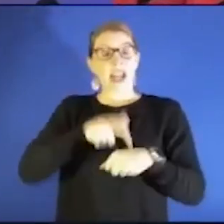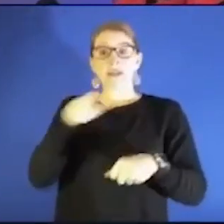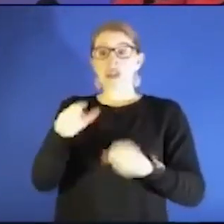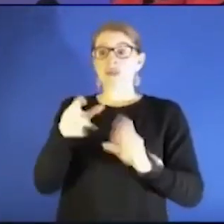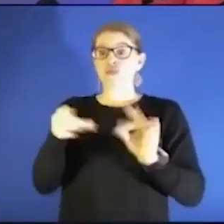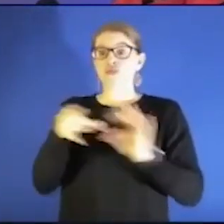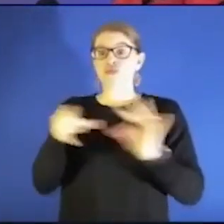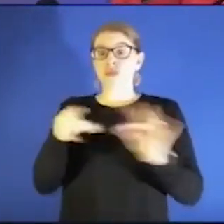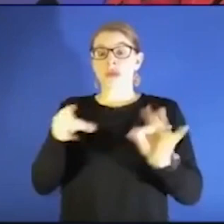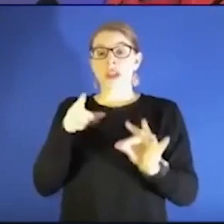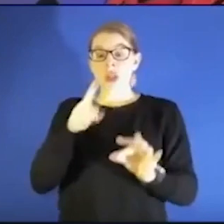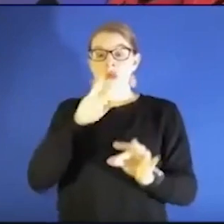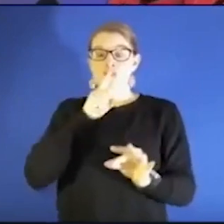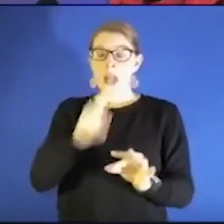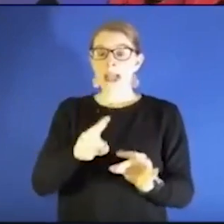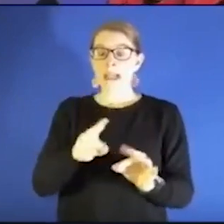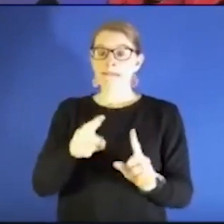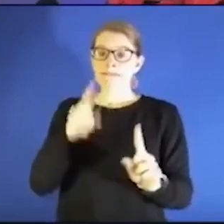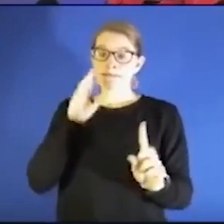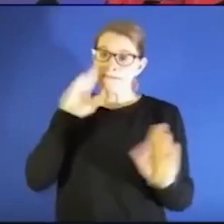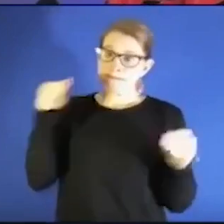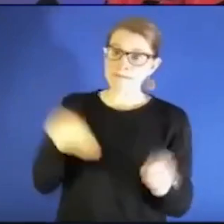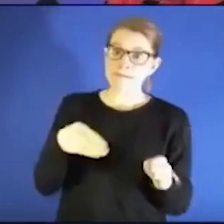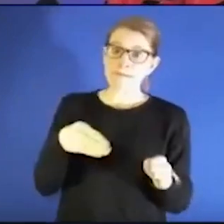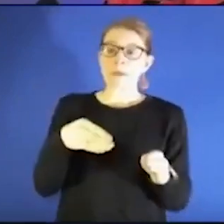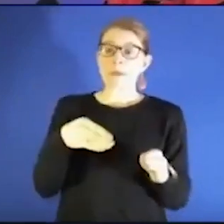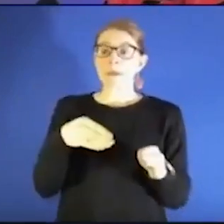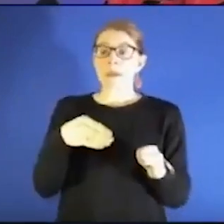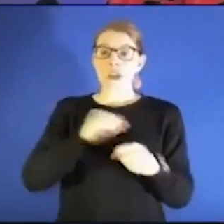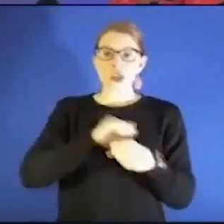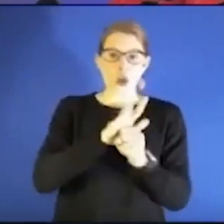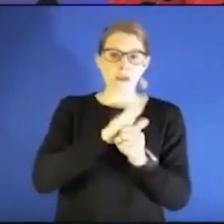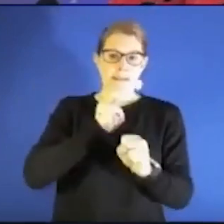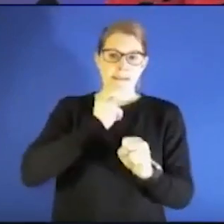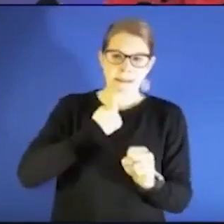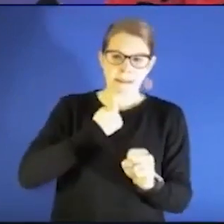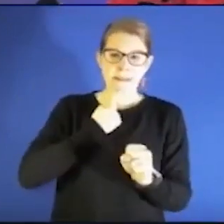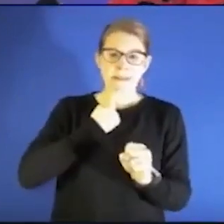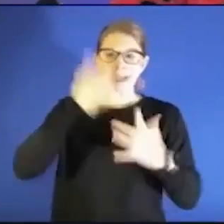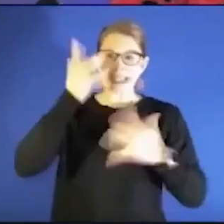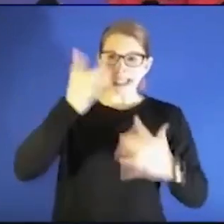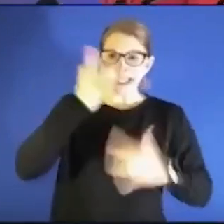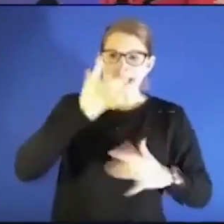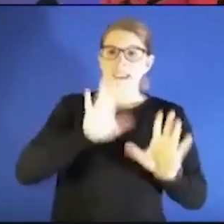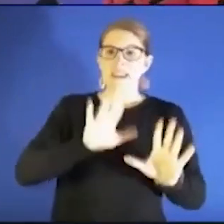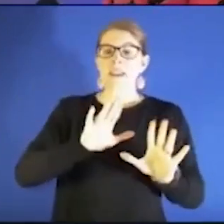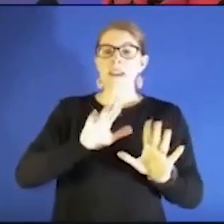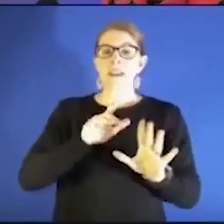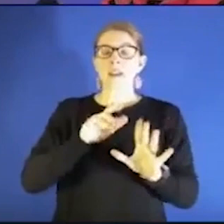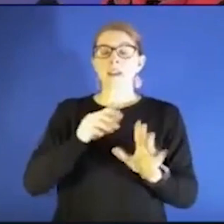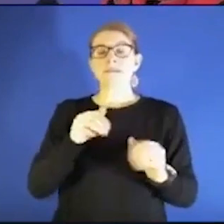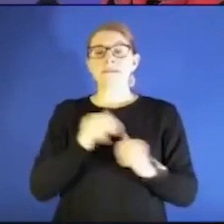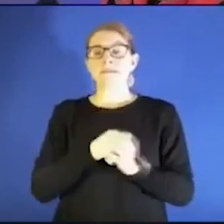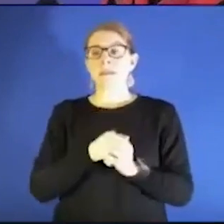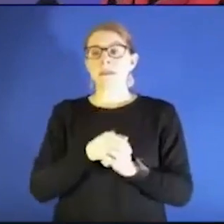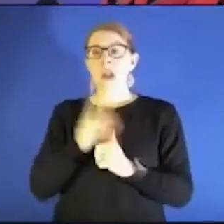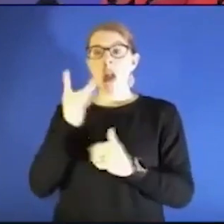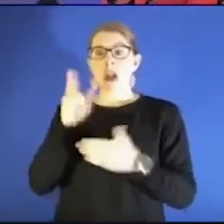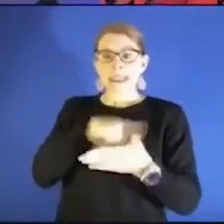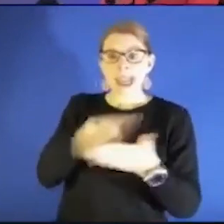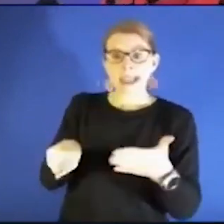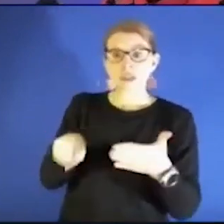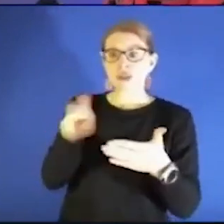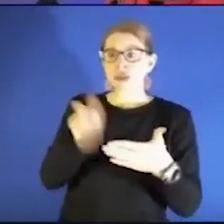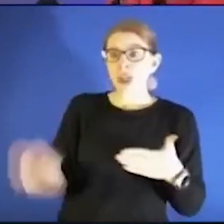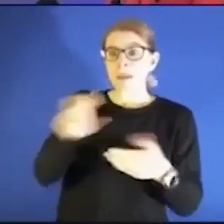so diligent about, you've taken COVID so seriously. I mean, you've set the bar because you canceled trips to make sure everybody was